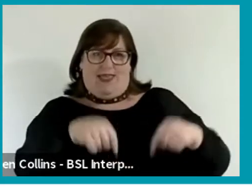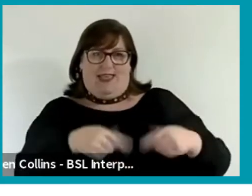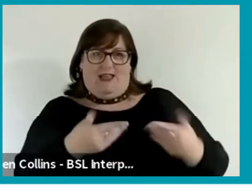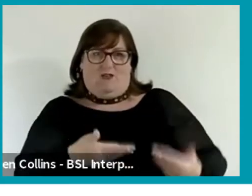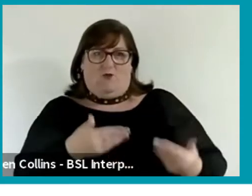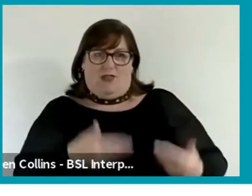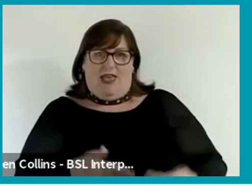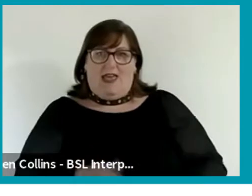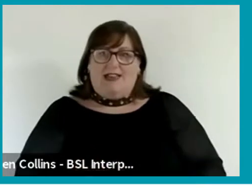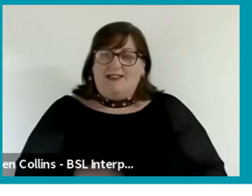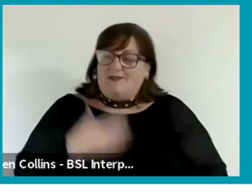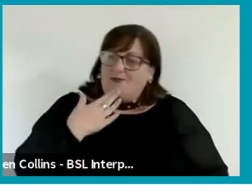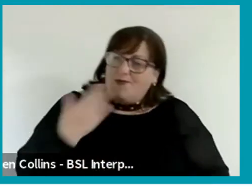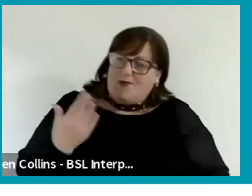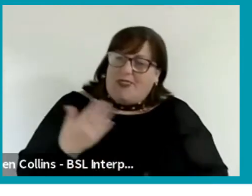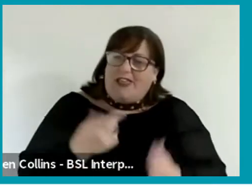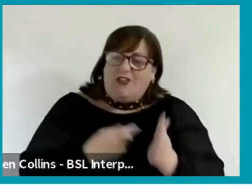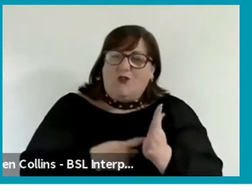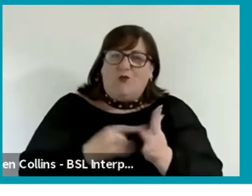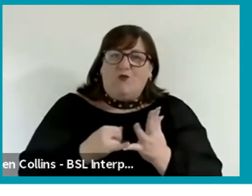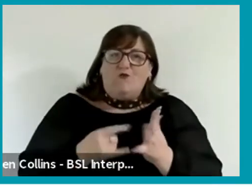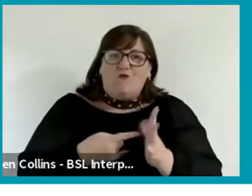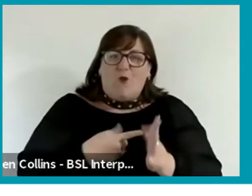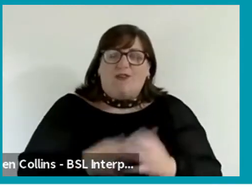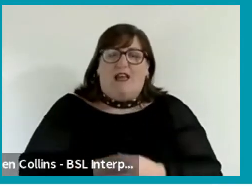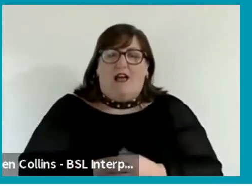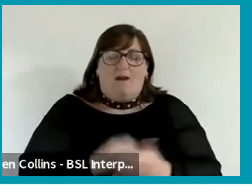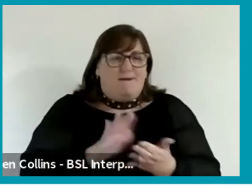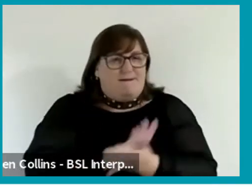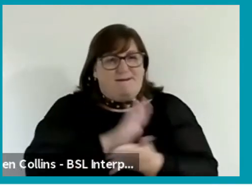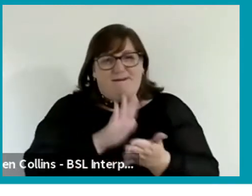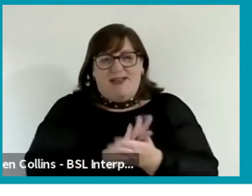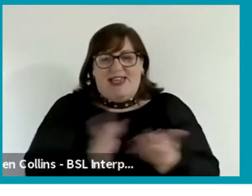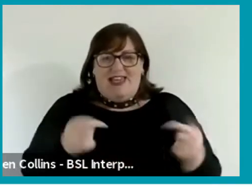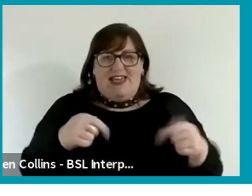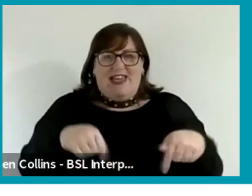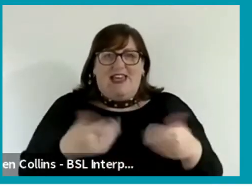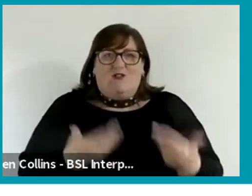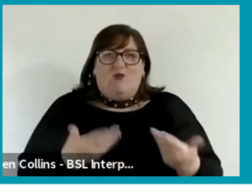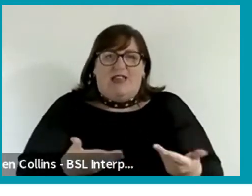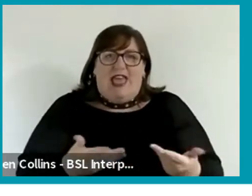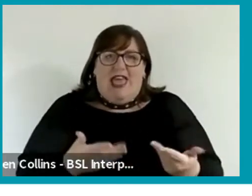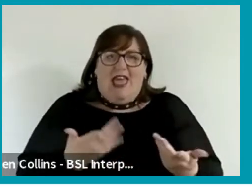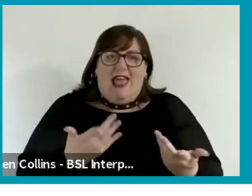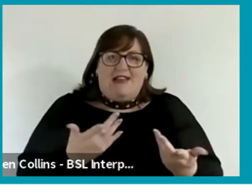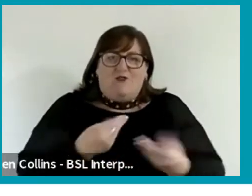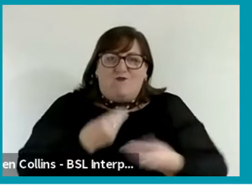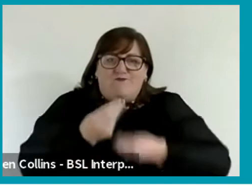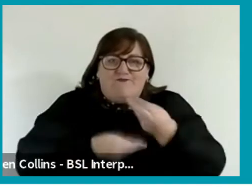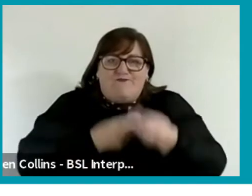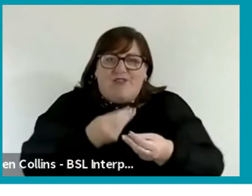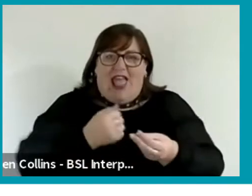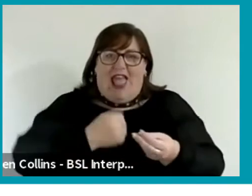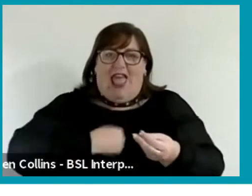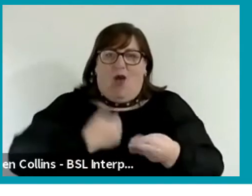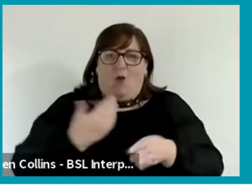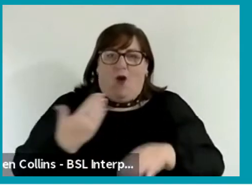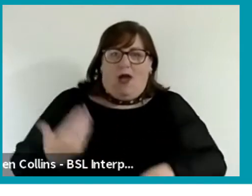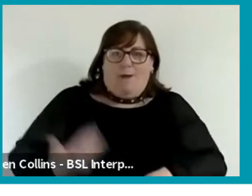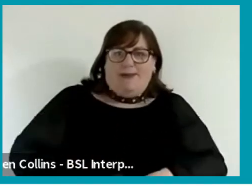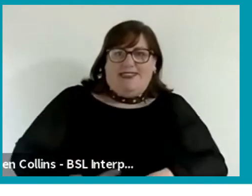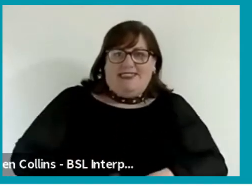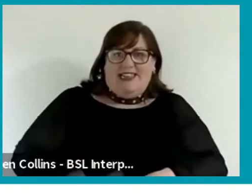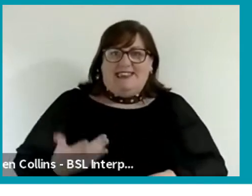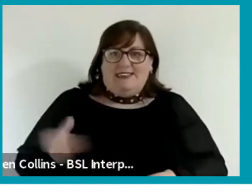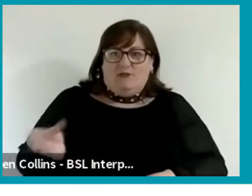Karolina. Really pleased to be here today and to share more about our business and how we recruit.